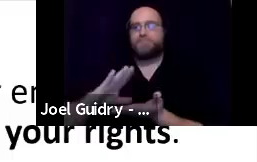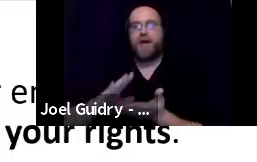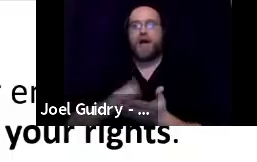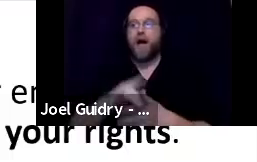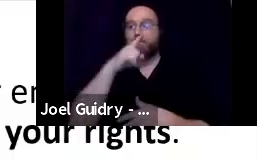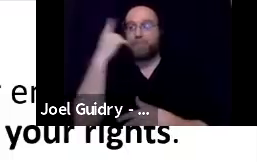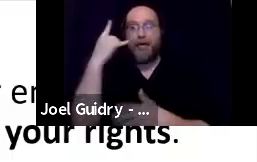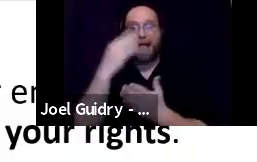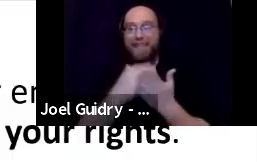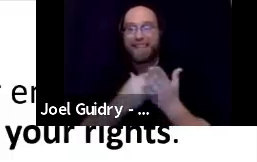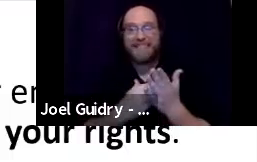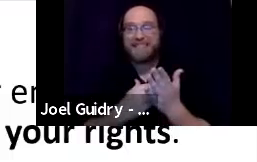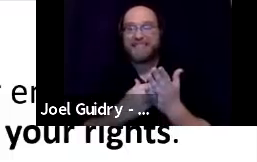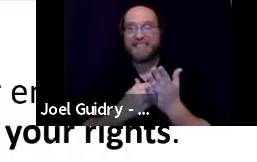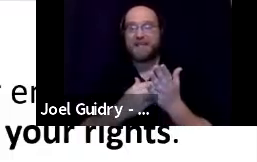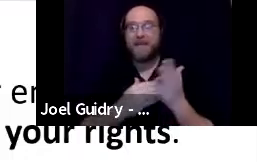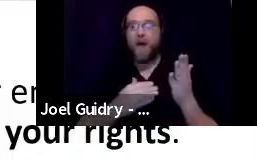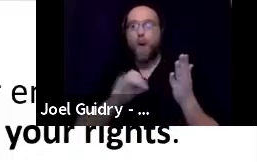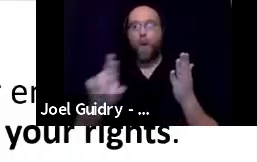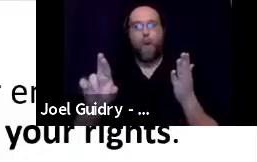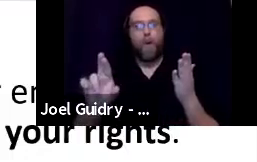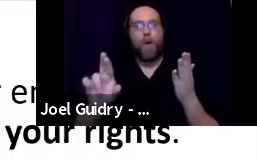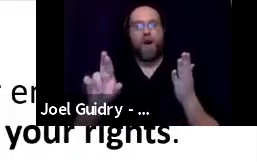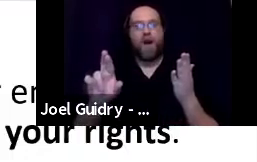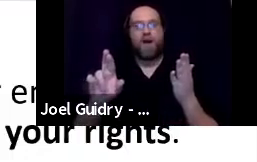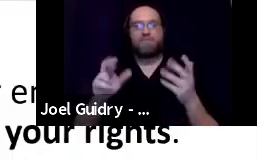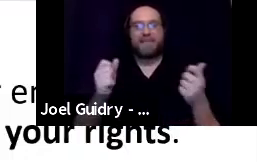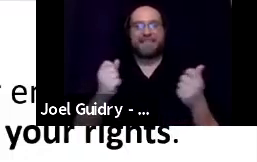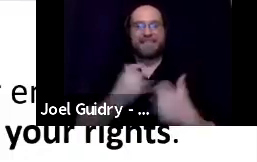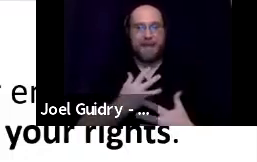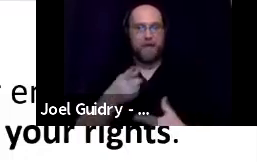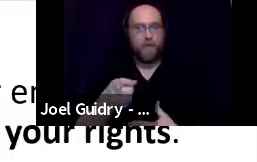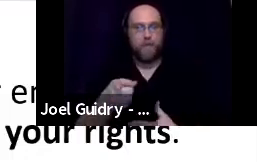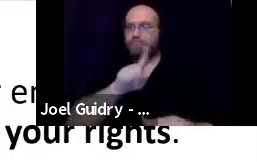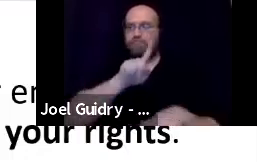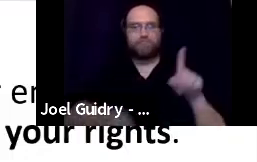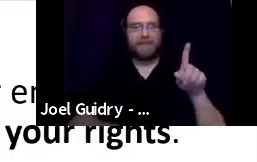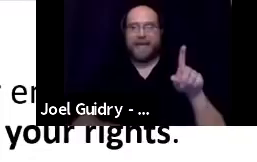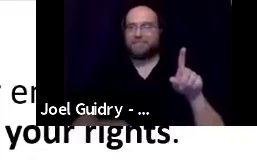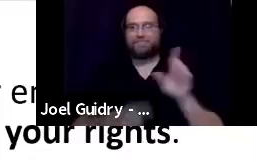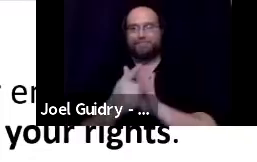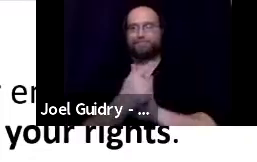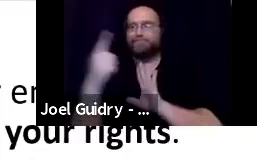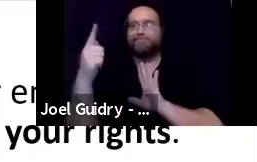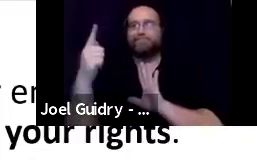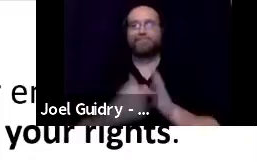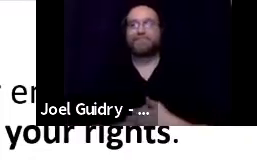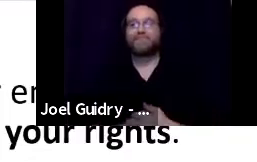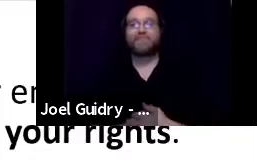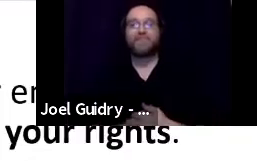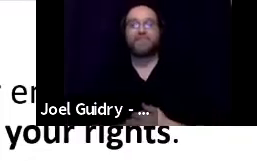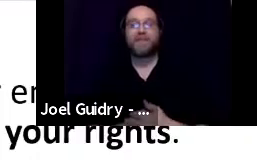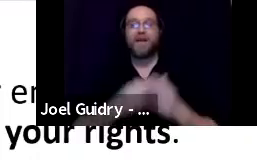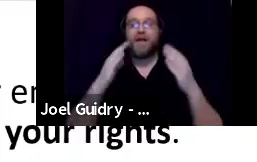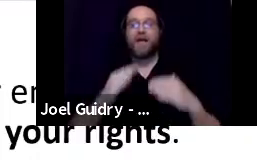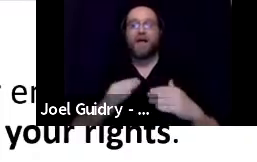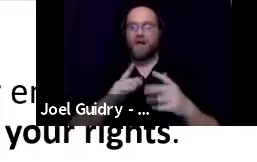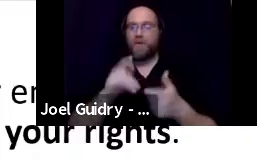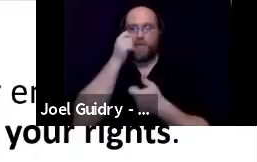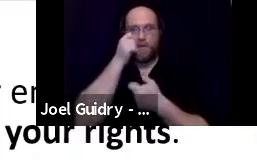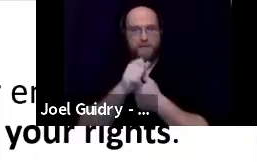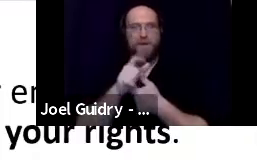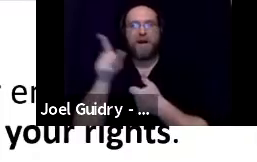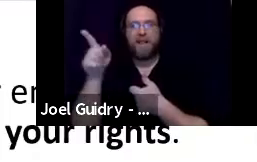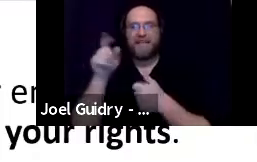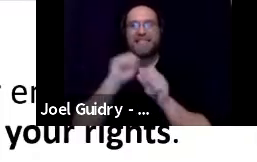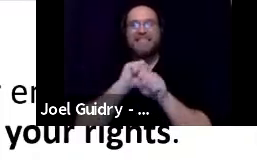or intimidate you. All right, but the other thing to keep in mind is this is the state agency coming in